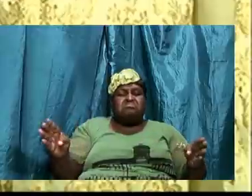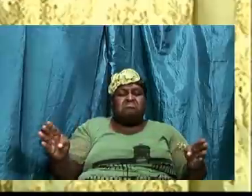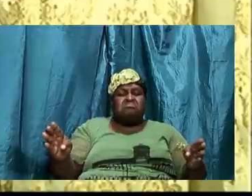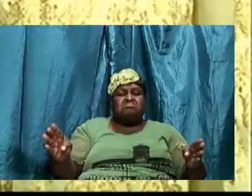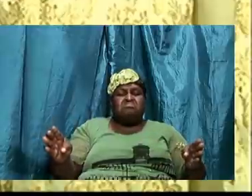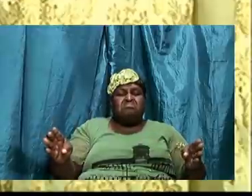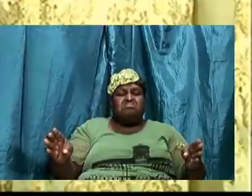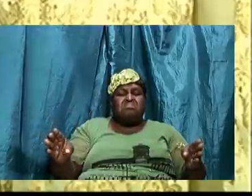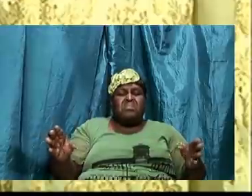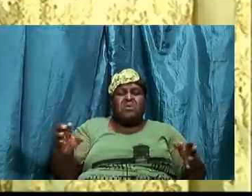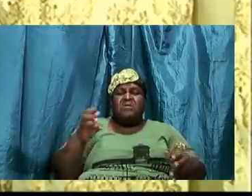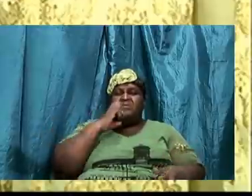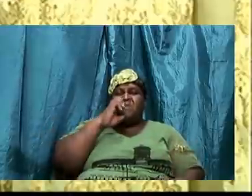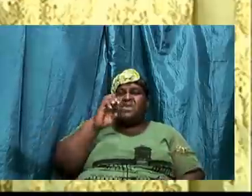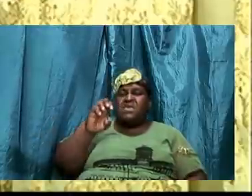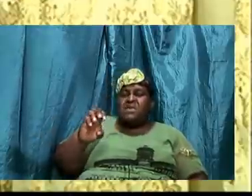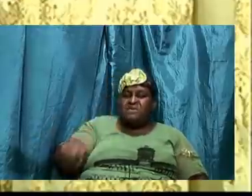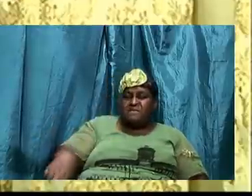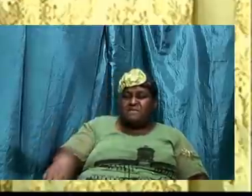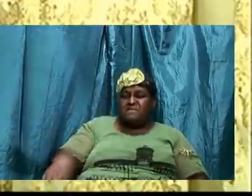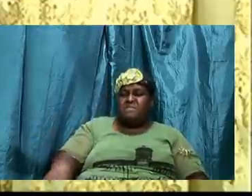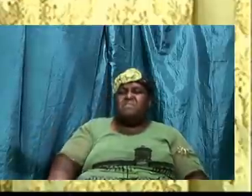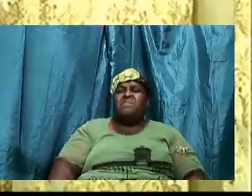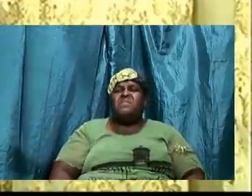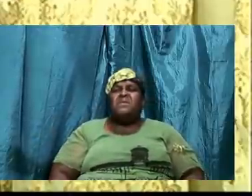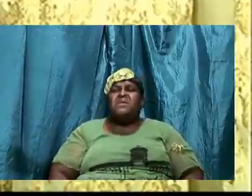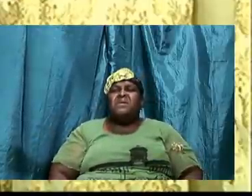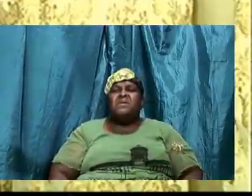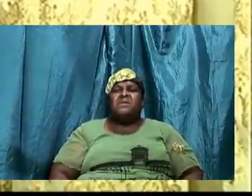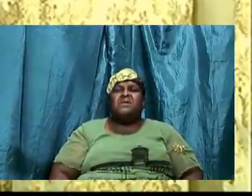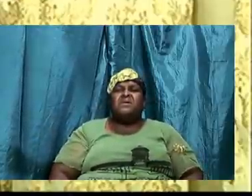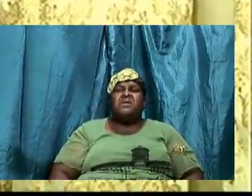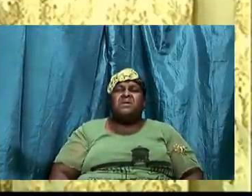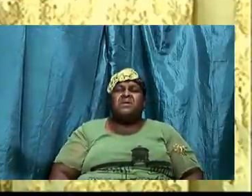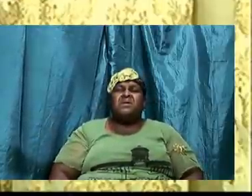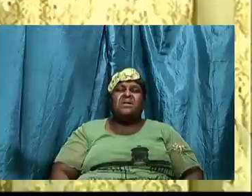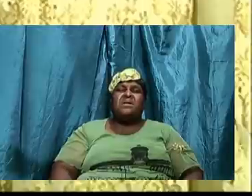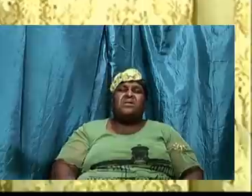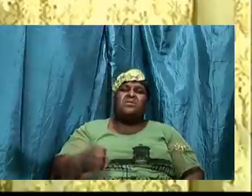of evil, right? And malicious spirit